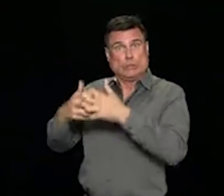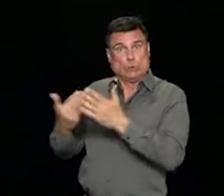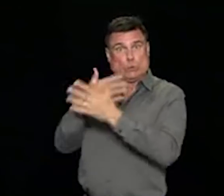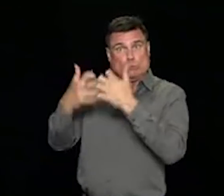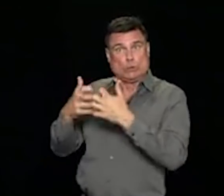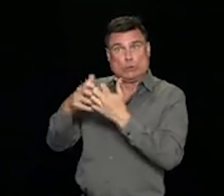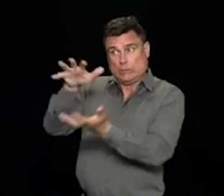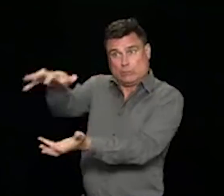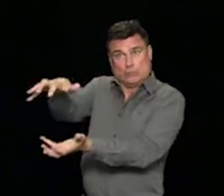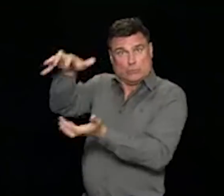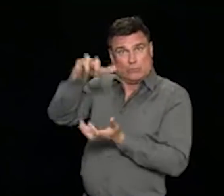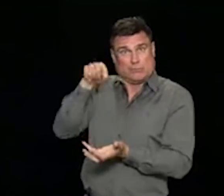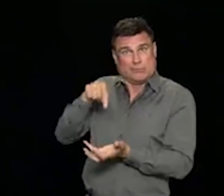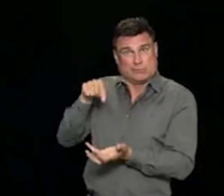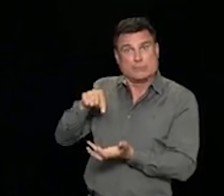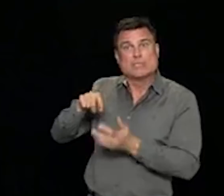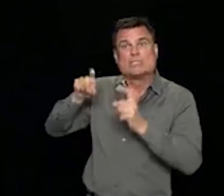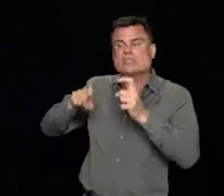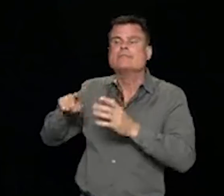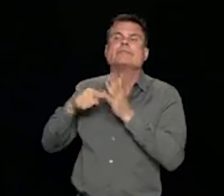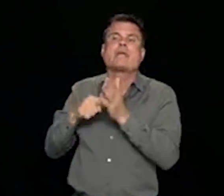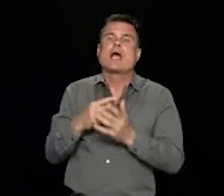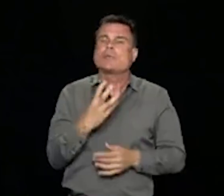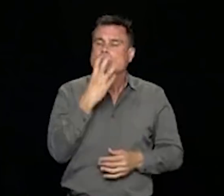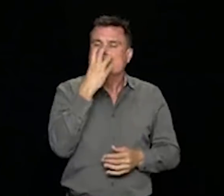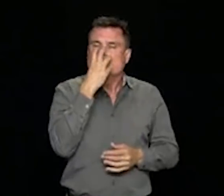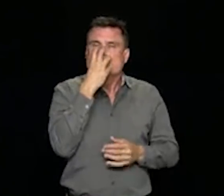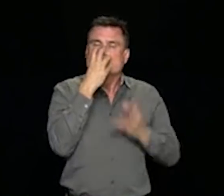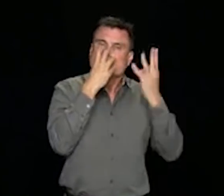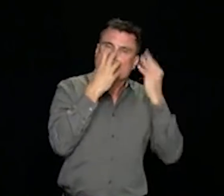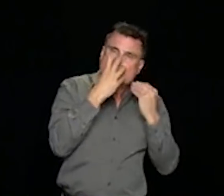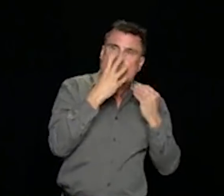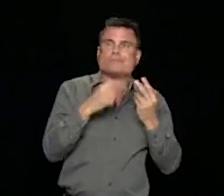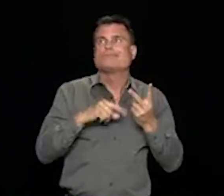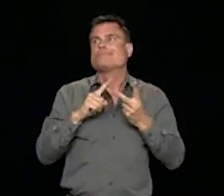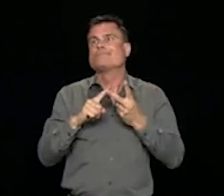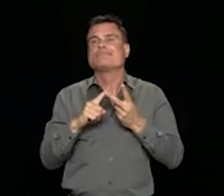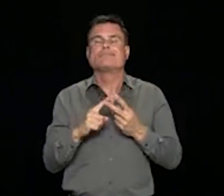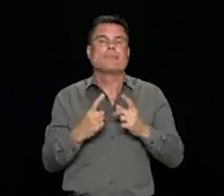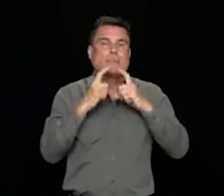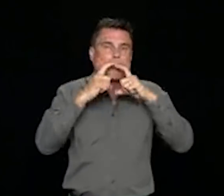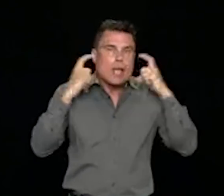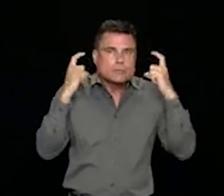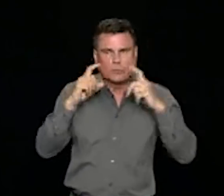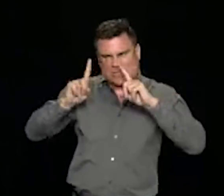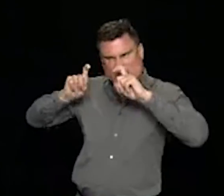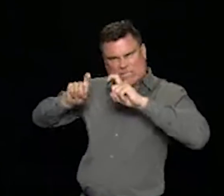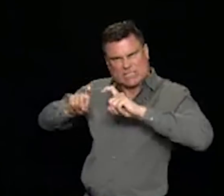use to test masks and respirators right here in BC. The machine, called the